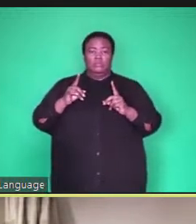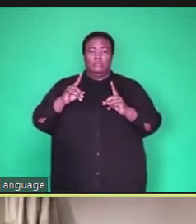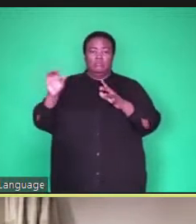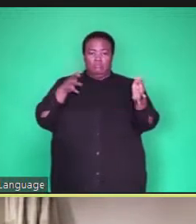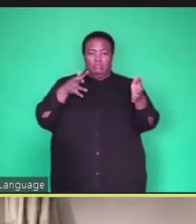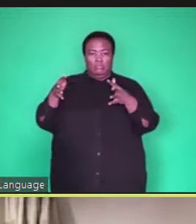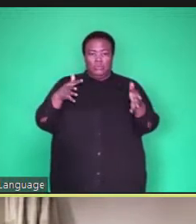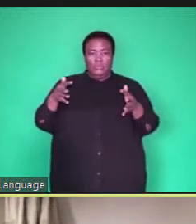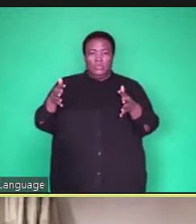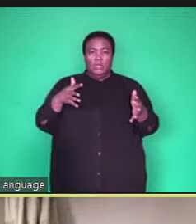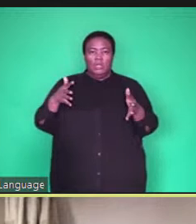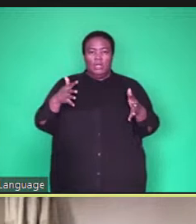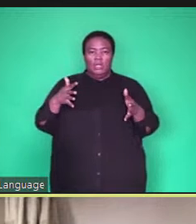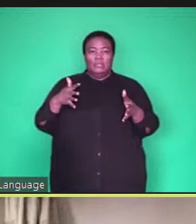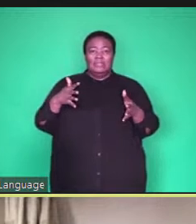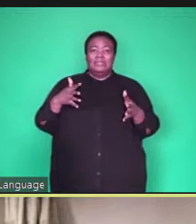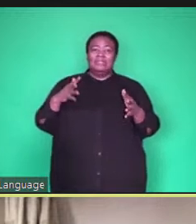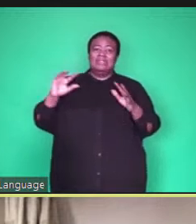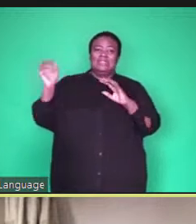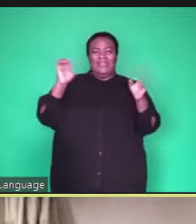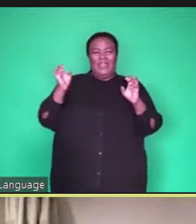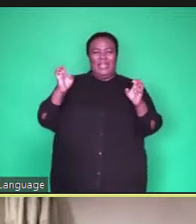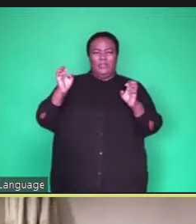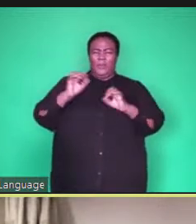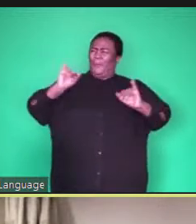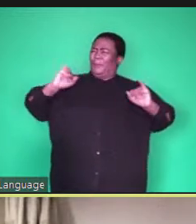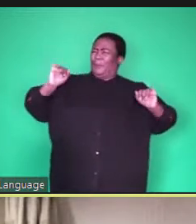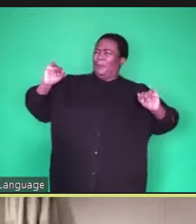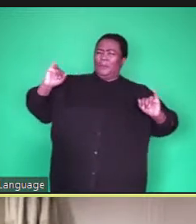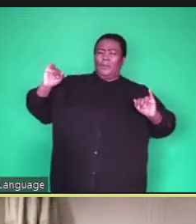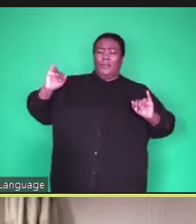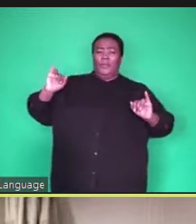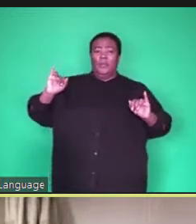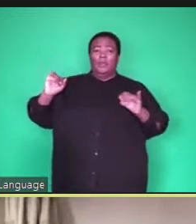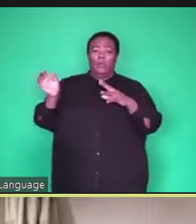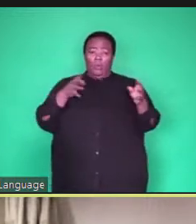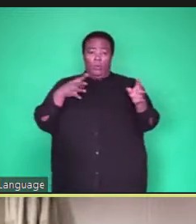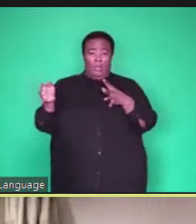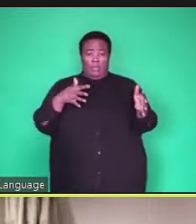singular events of extreme weather. The